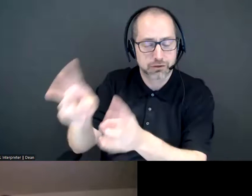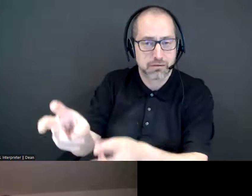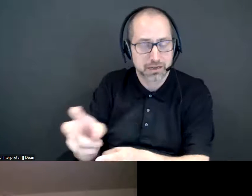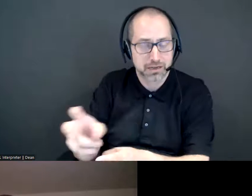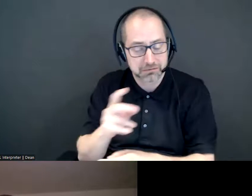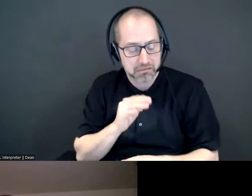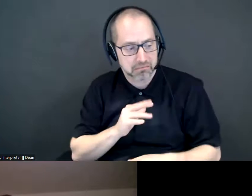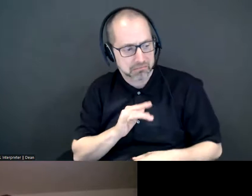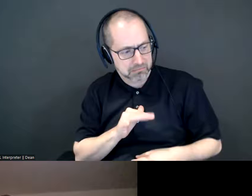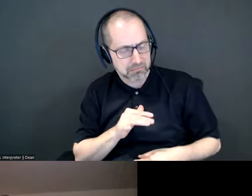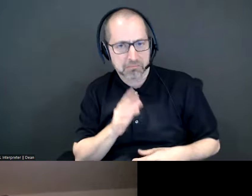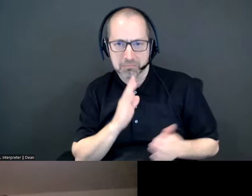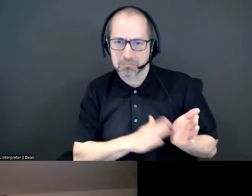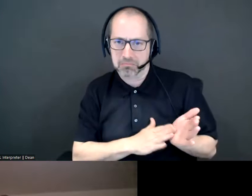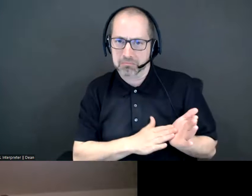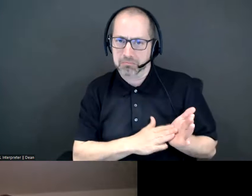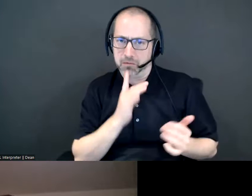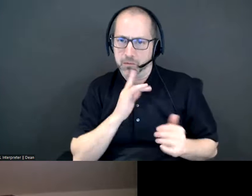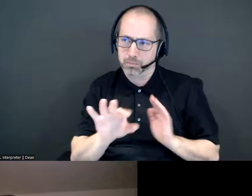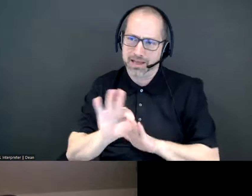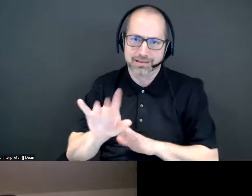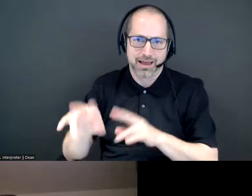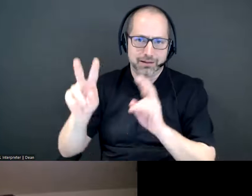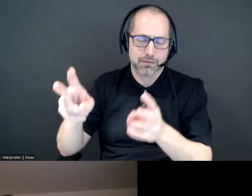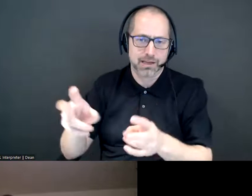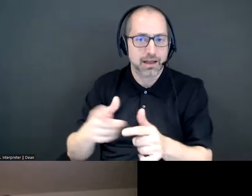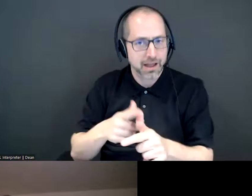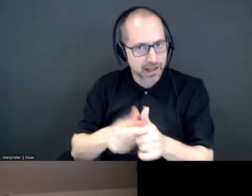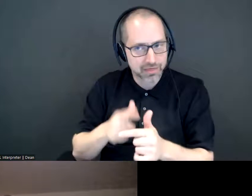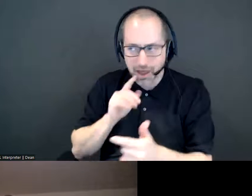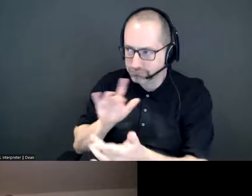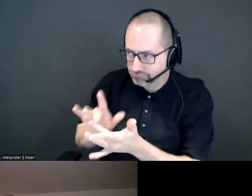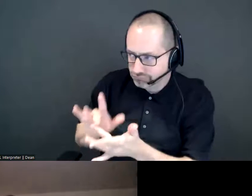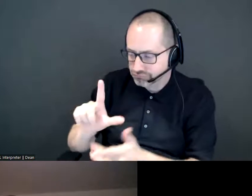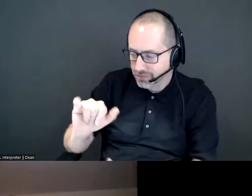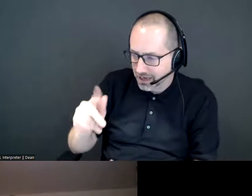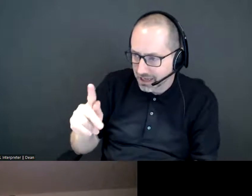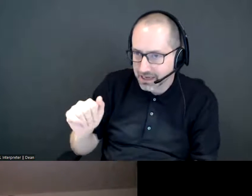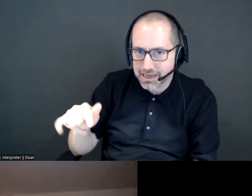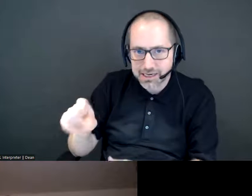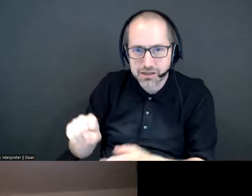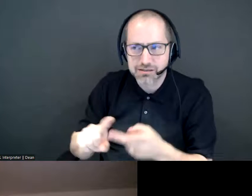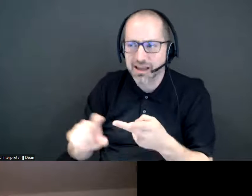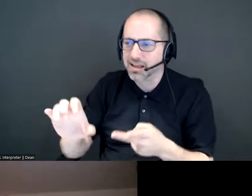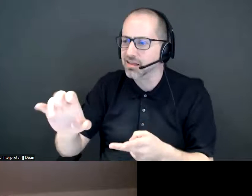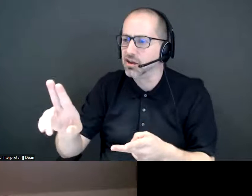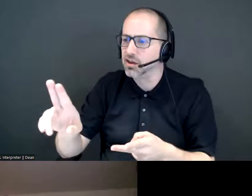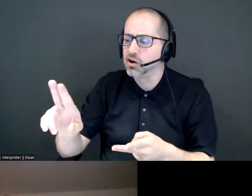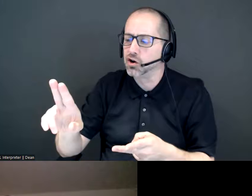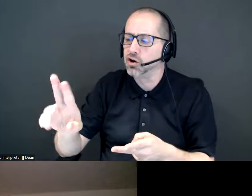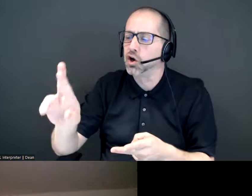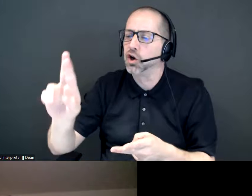group, and then pursuing contact with linkages, and I believe with a center called the Kirby Center,